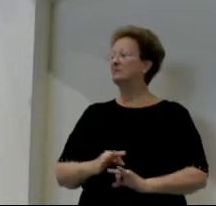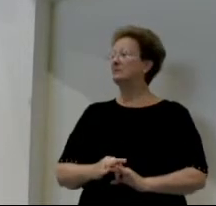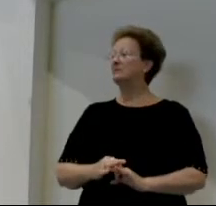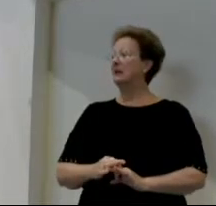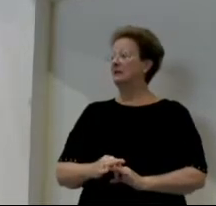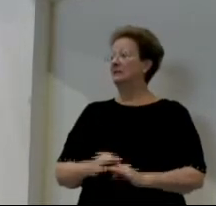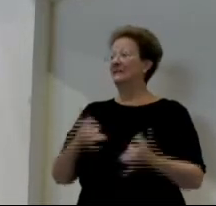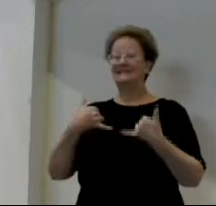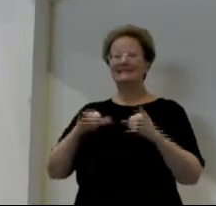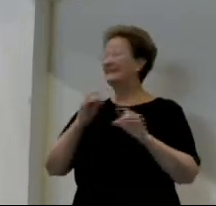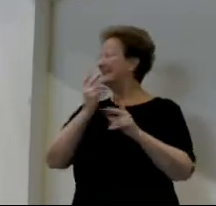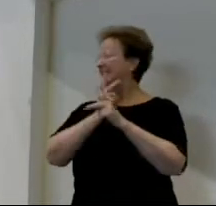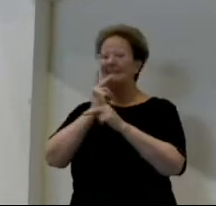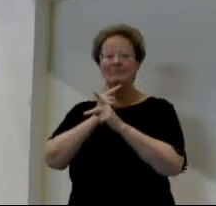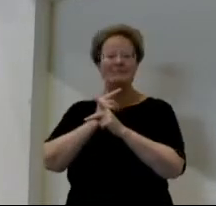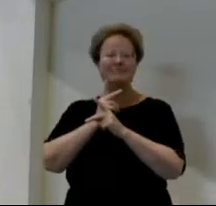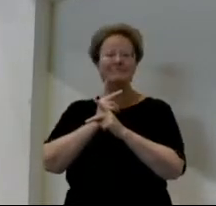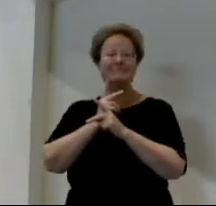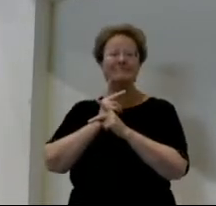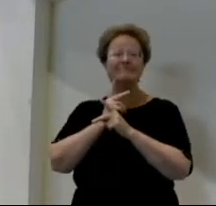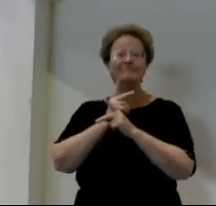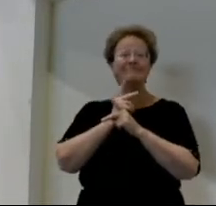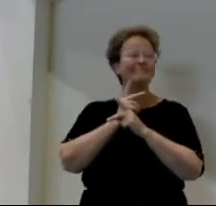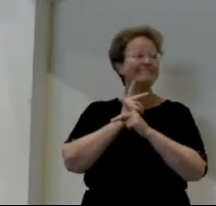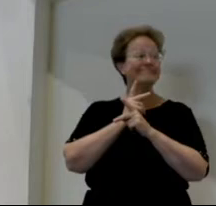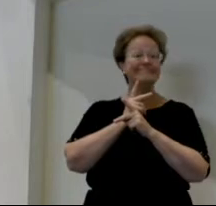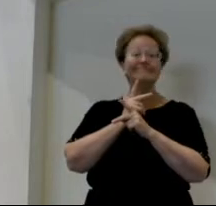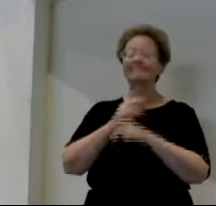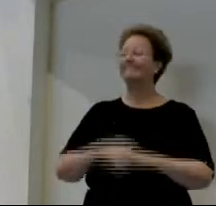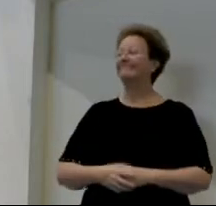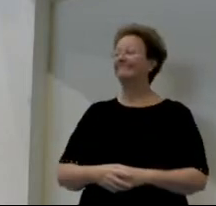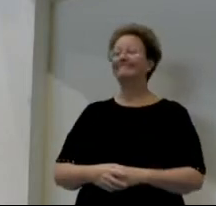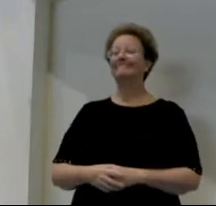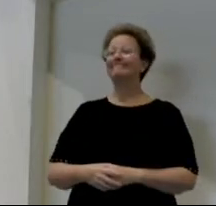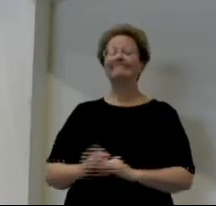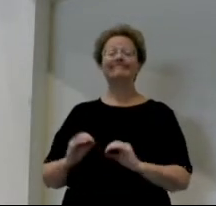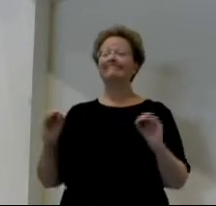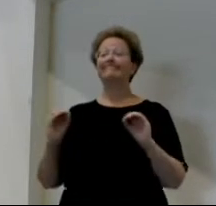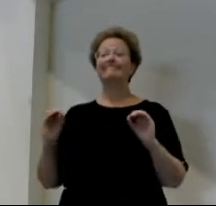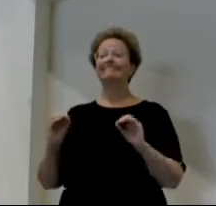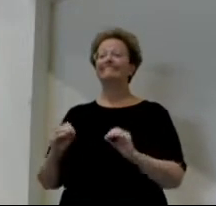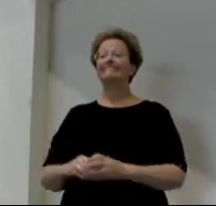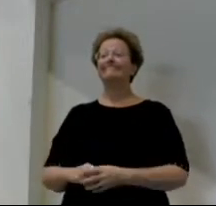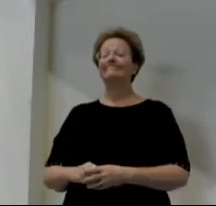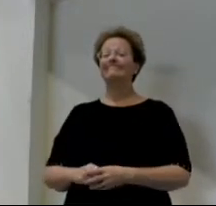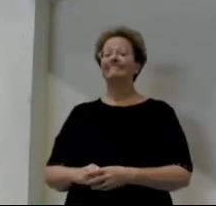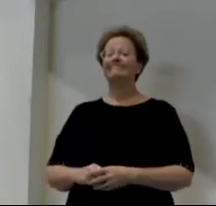are still keeping that New Year resolution? I can't put my hand up. We've resolved to